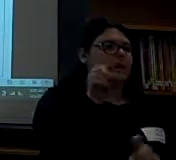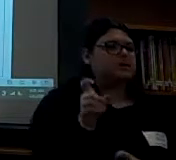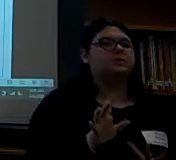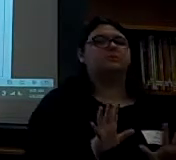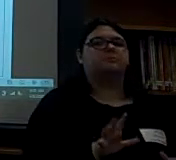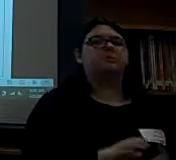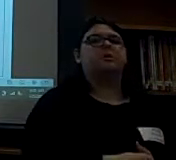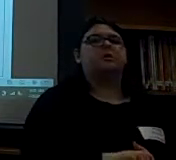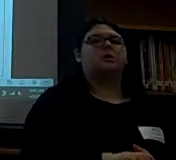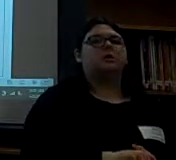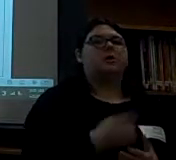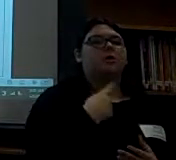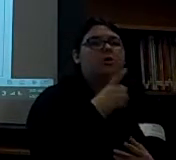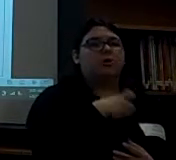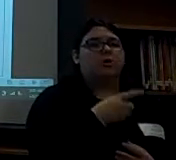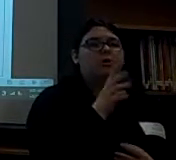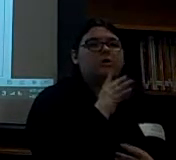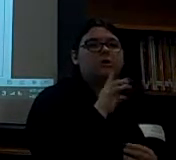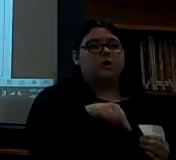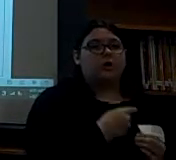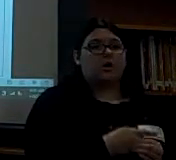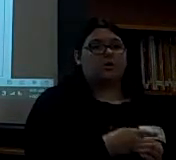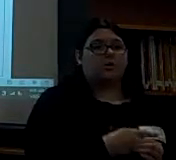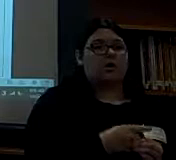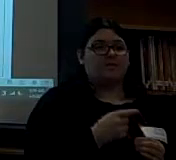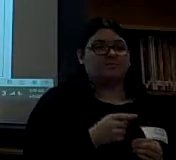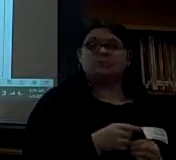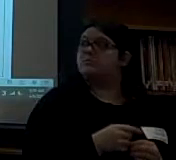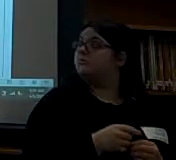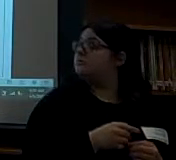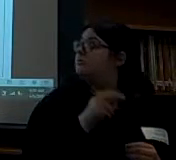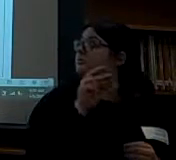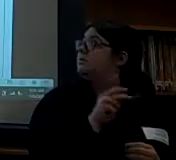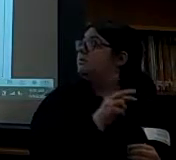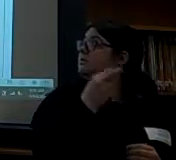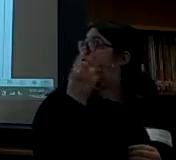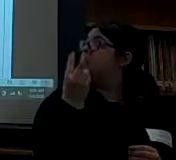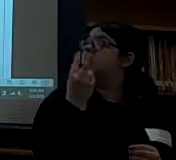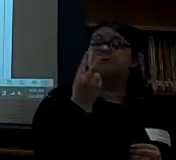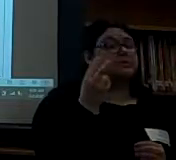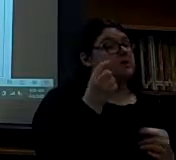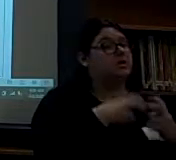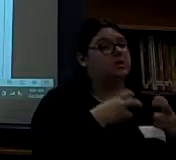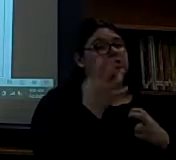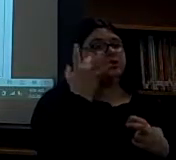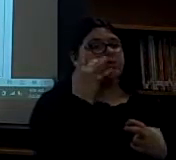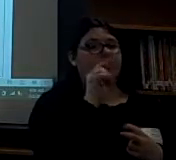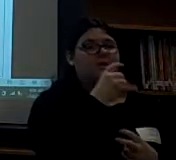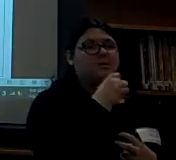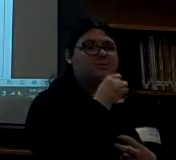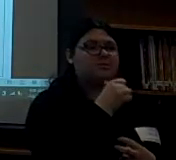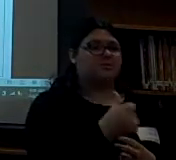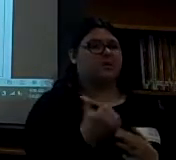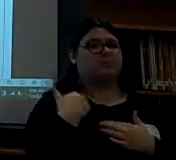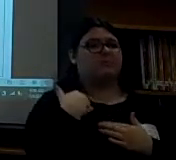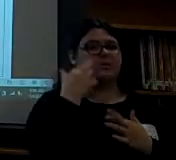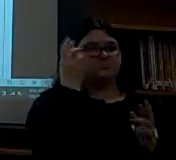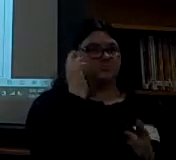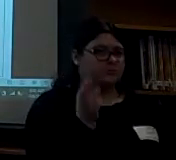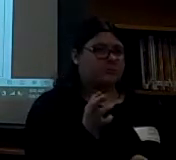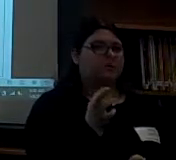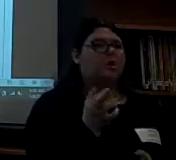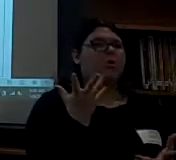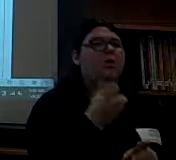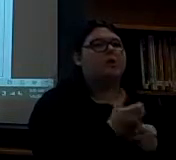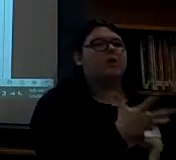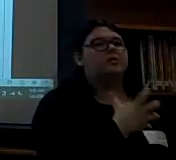So we need to talk about, though, we're again on this second issue of why kids aren't disrespectful and responsible. We need to talk about what causes